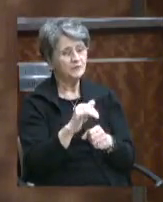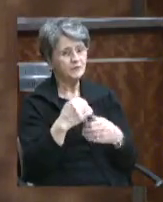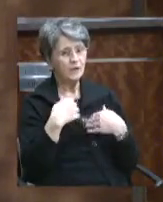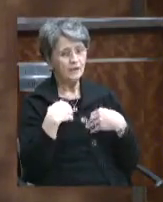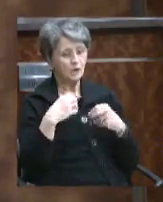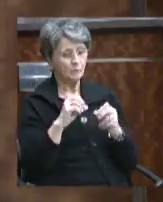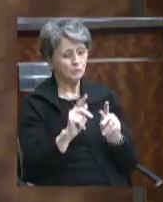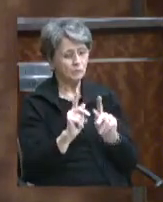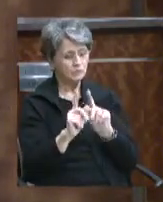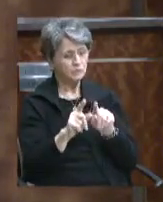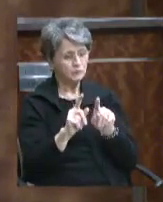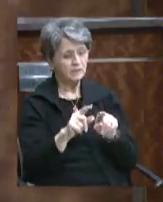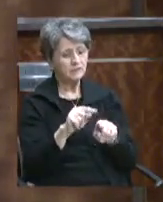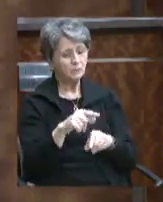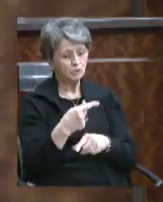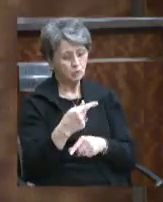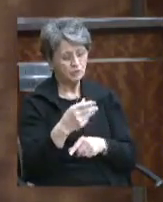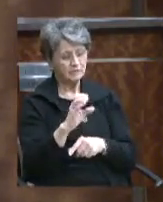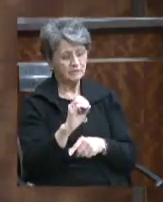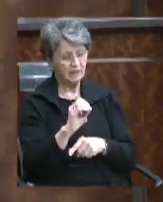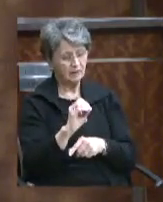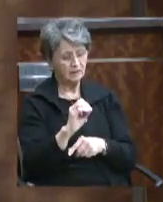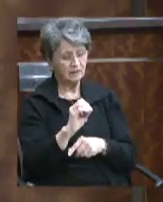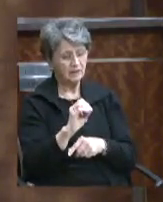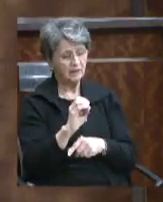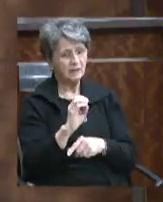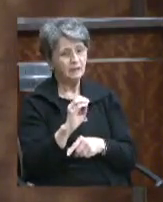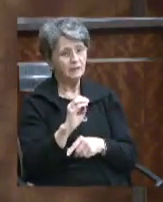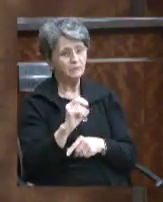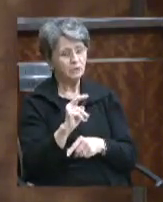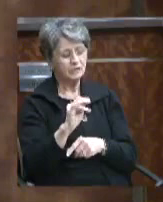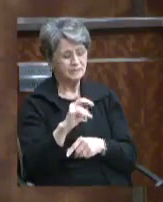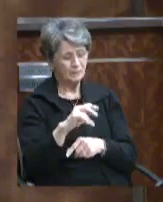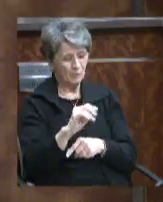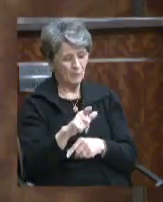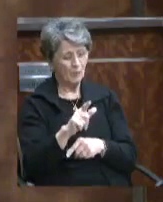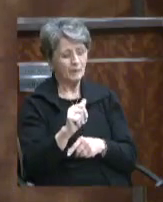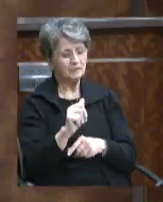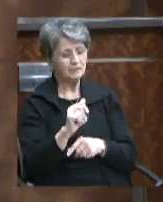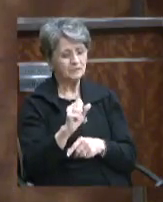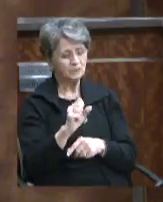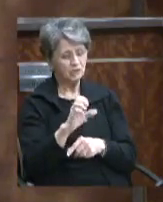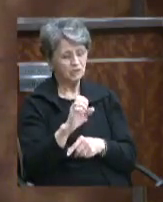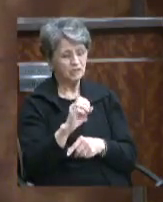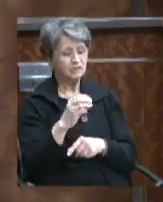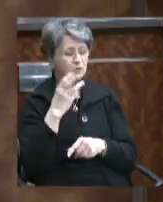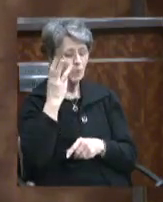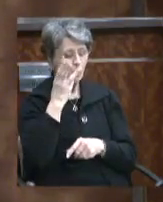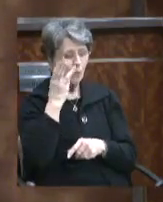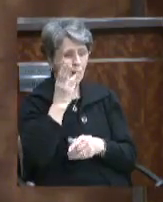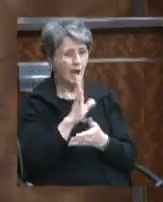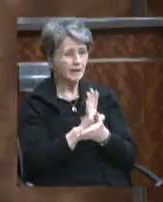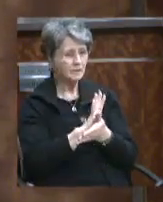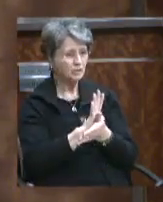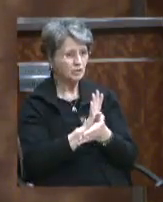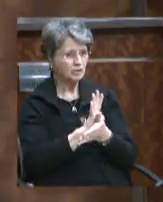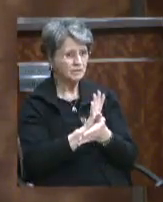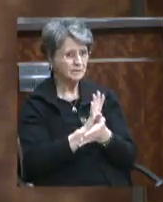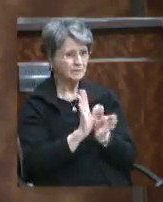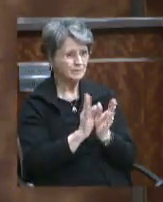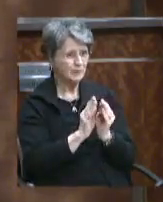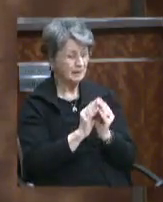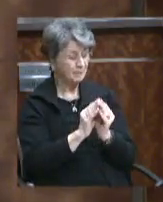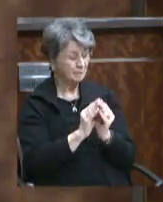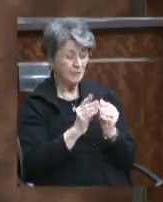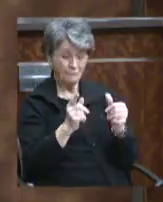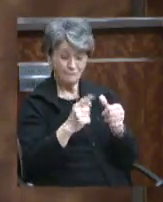to attend the Prince George's County Municipal Association's Wine and Cheese reception. This was the first of its kind,